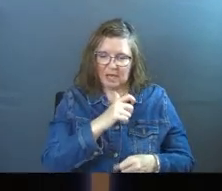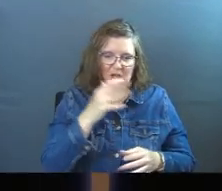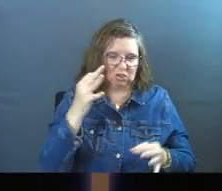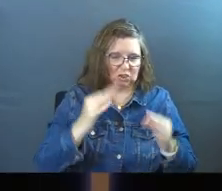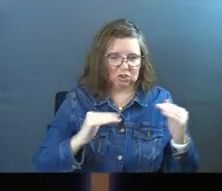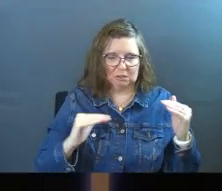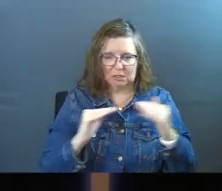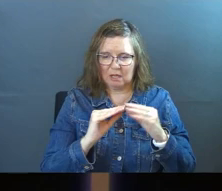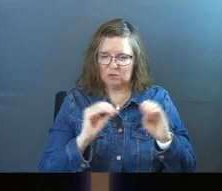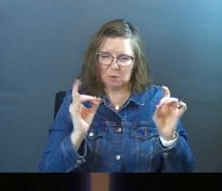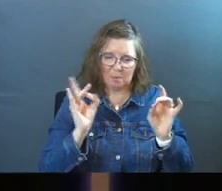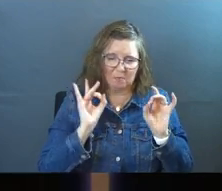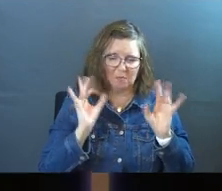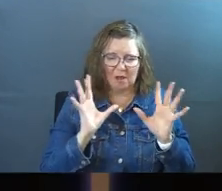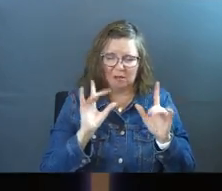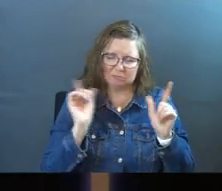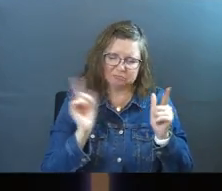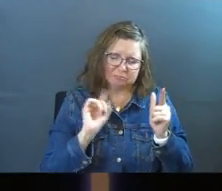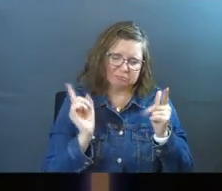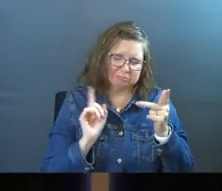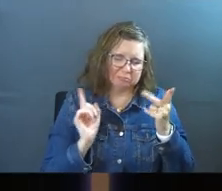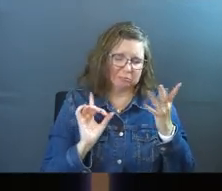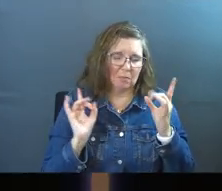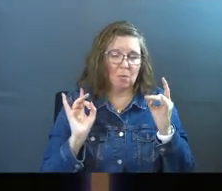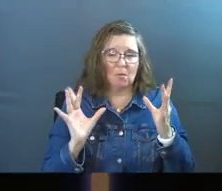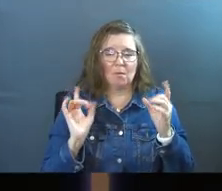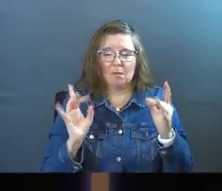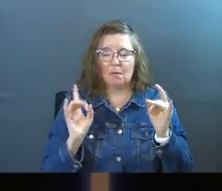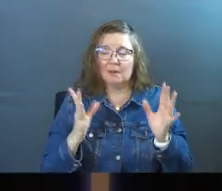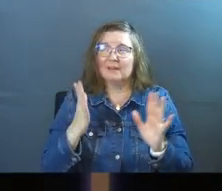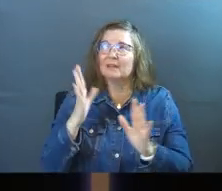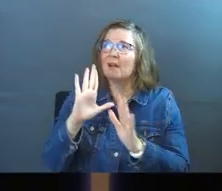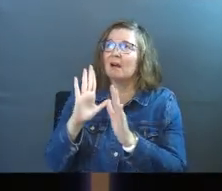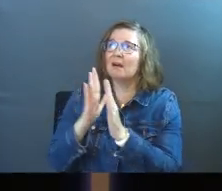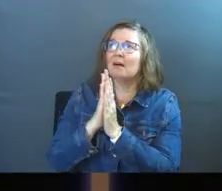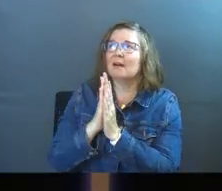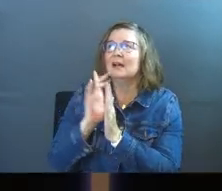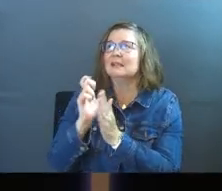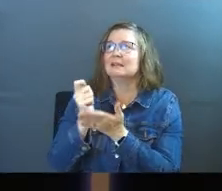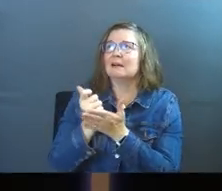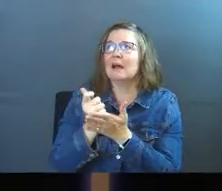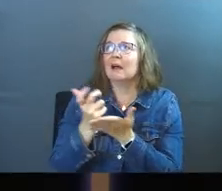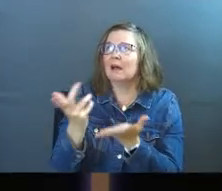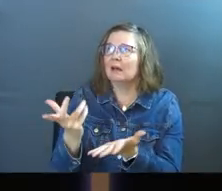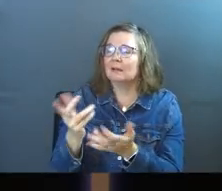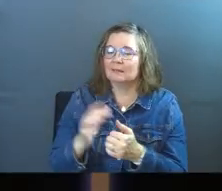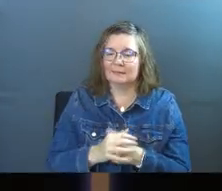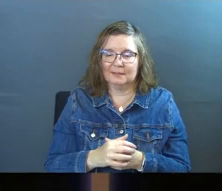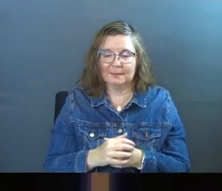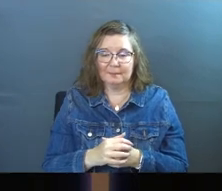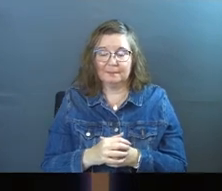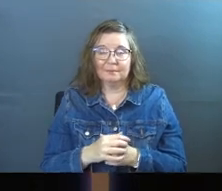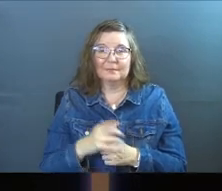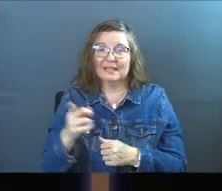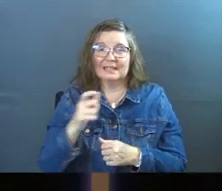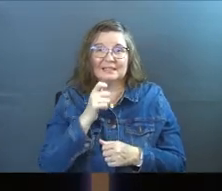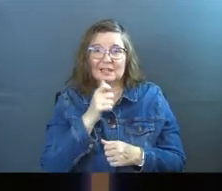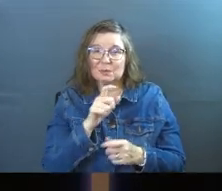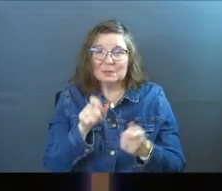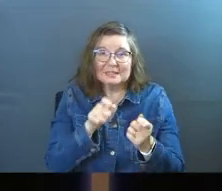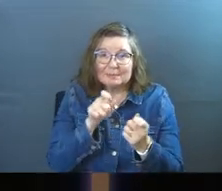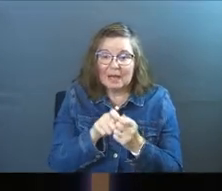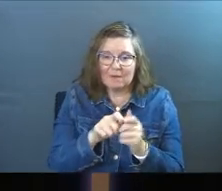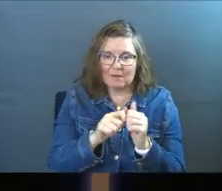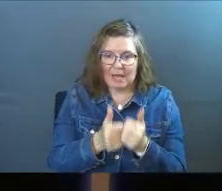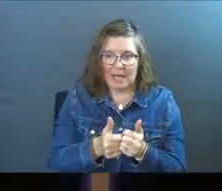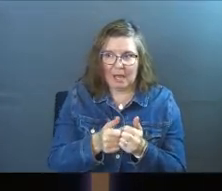justice. There's too much violence. All this bad stuff is happening. God, I need you to deal with it. And he doesn't really